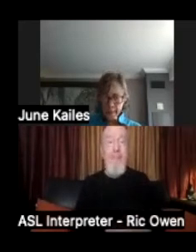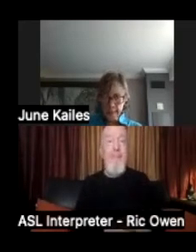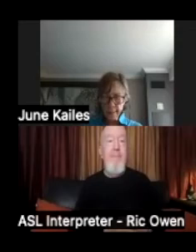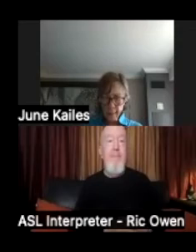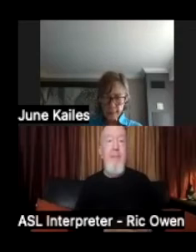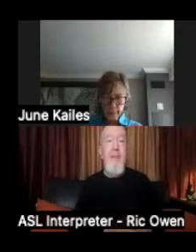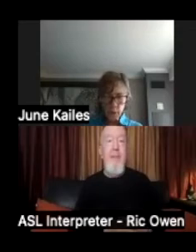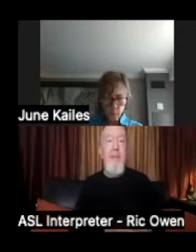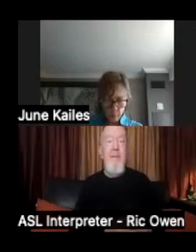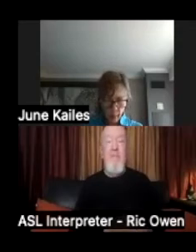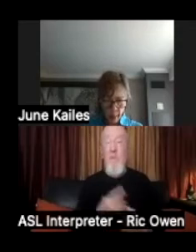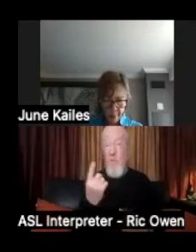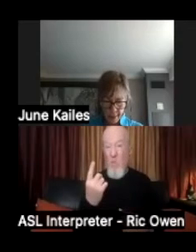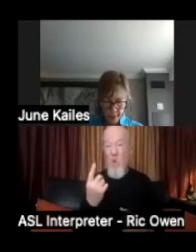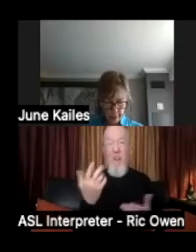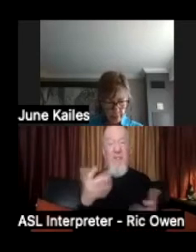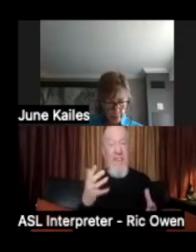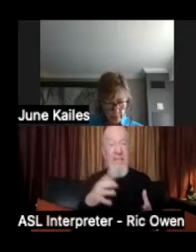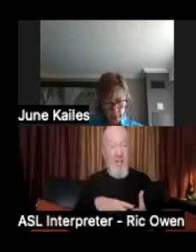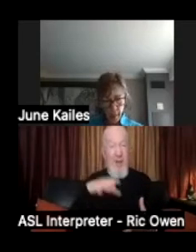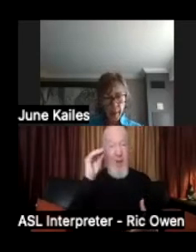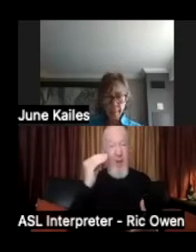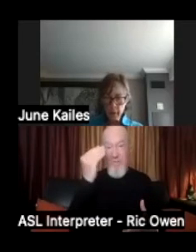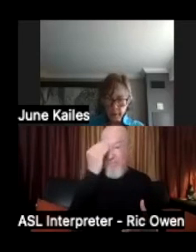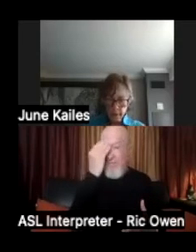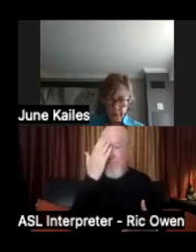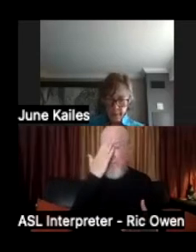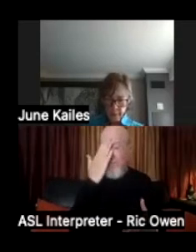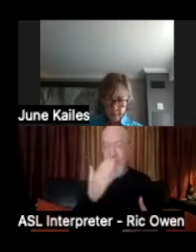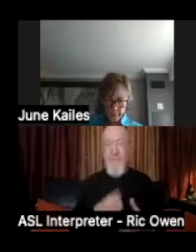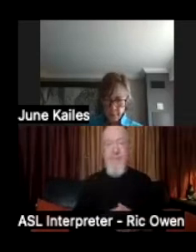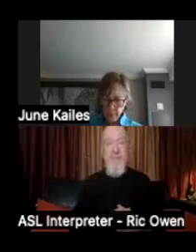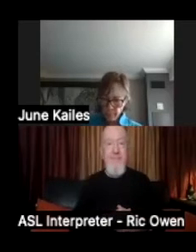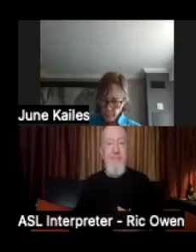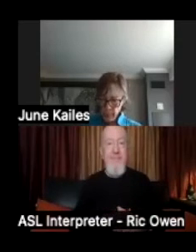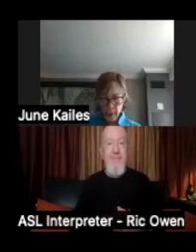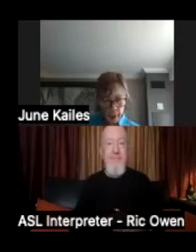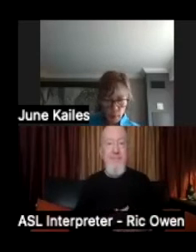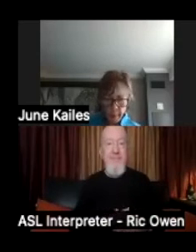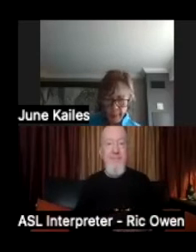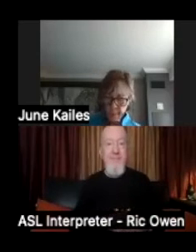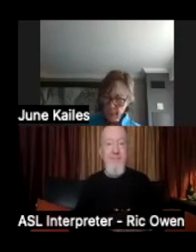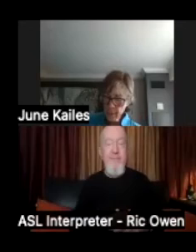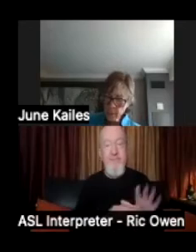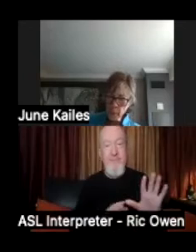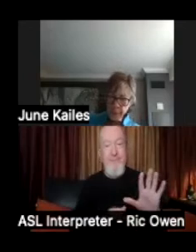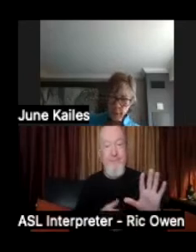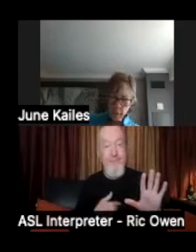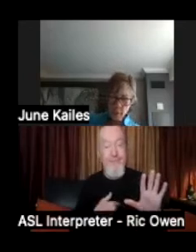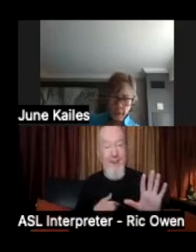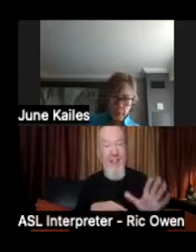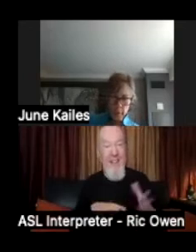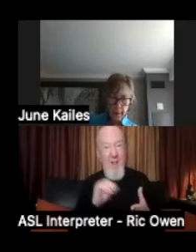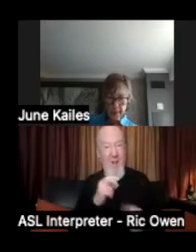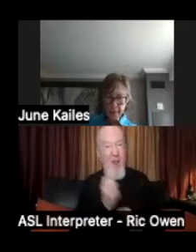One key lesson to apply that I've learned, at least the hard way, working